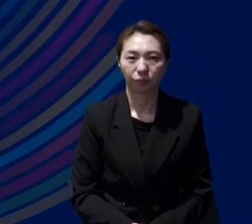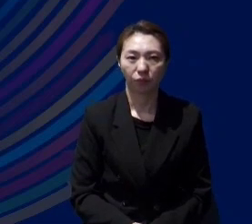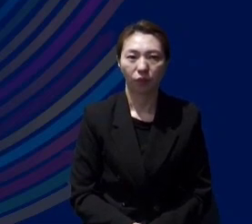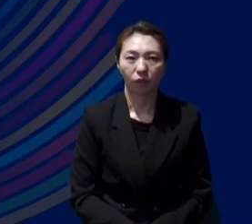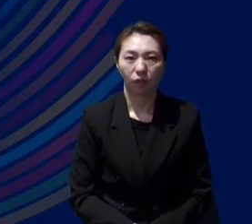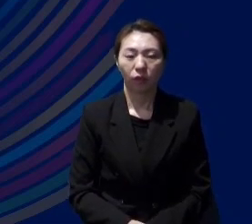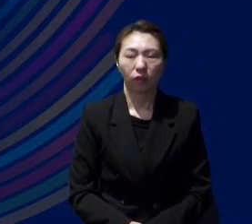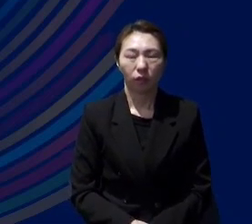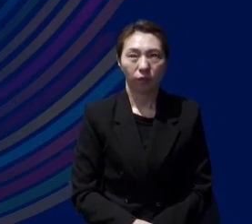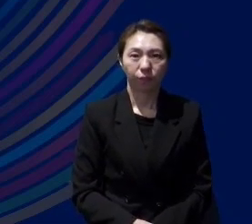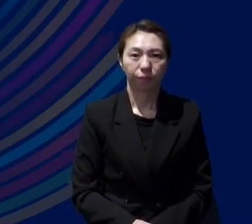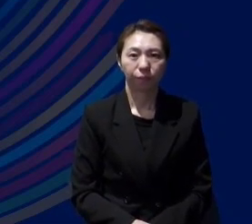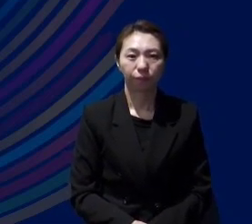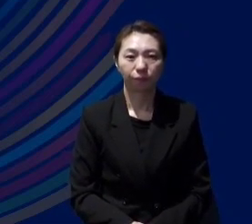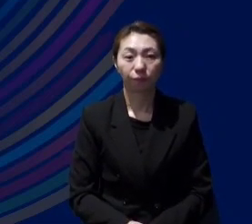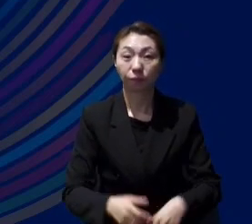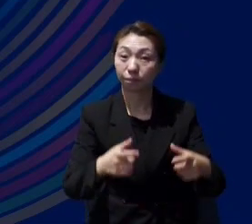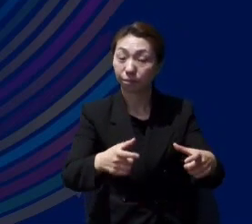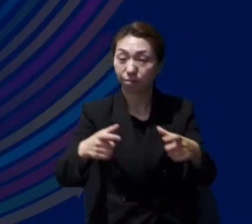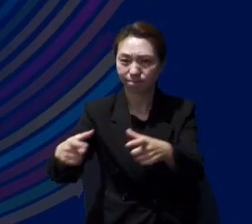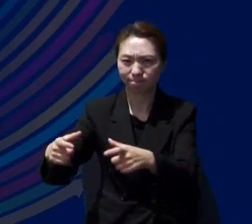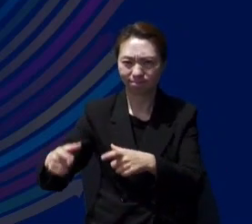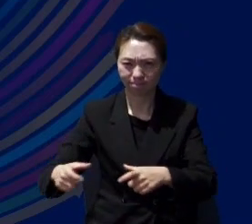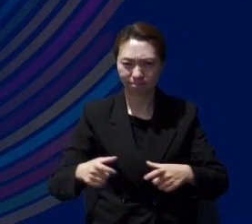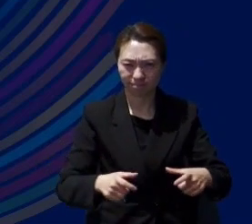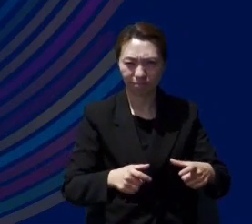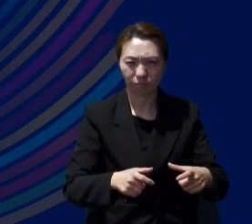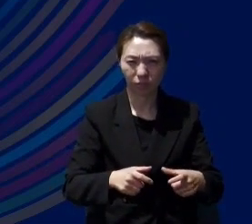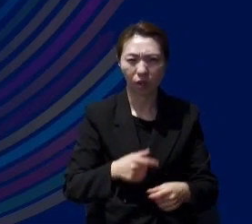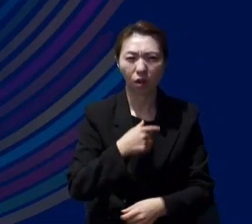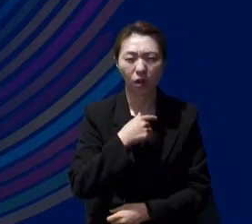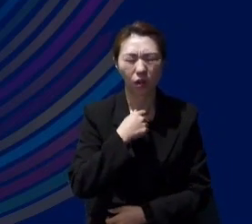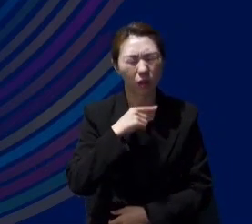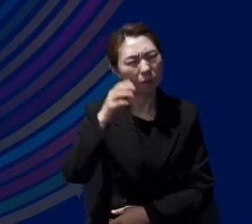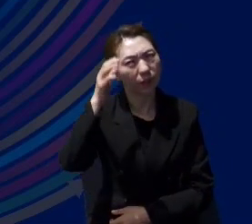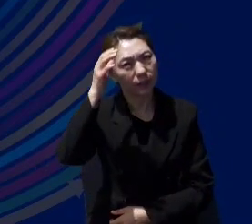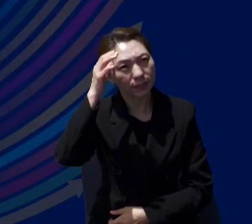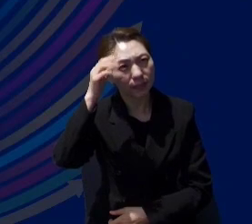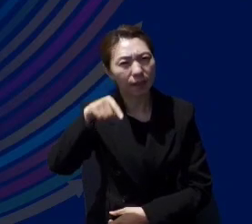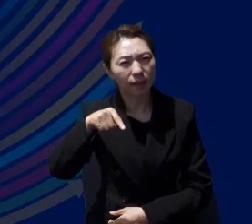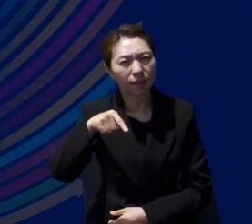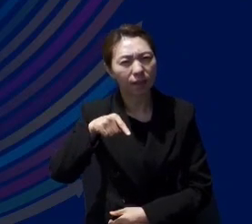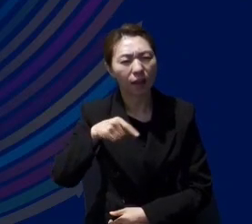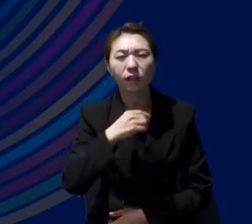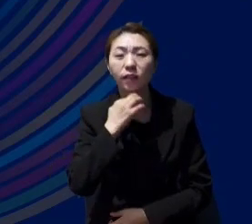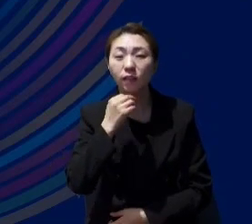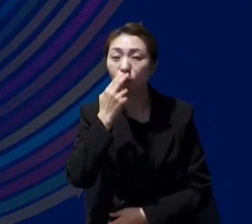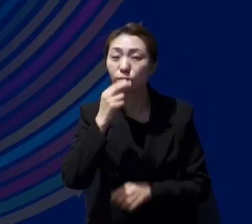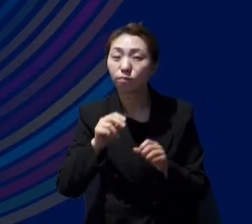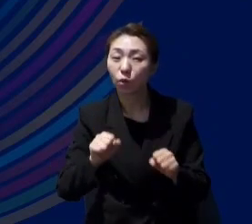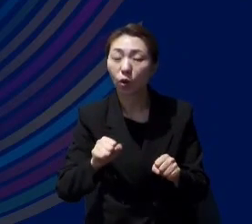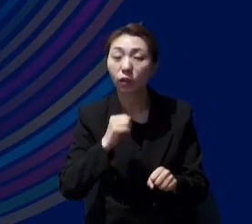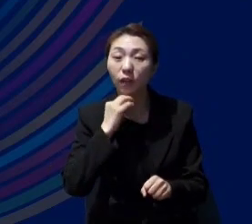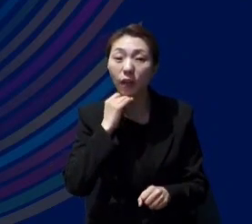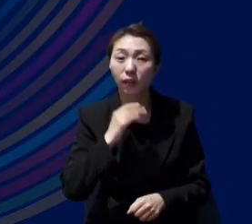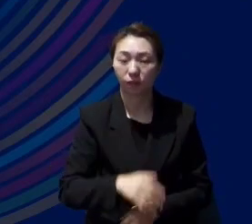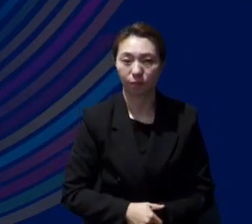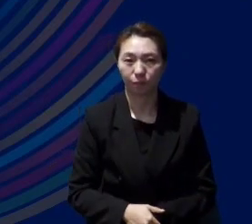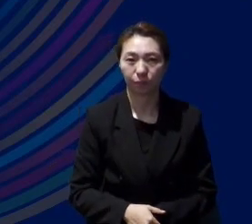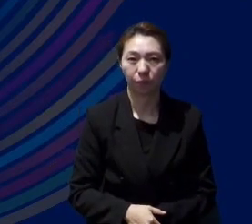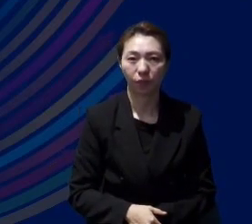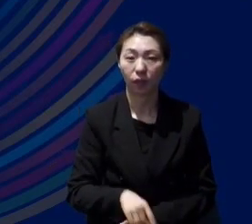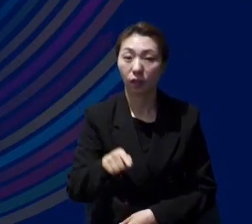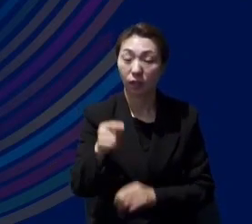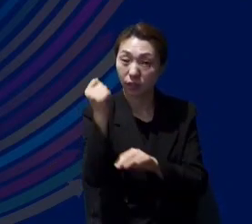county level at the same time. So I'm switching to a map view. And now I'm showing just life expectancy in 2019. So nothing about change, but just